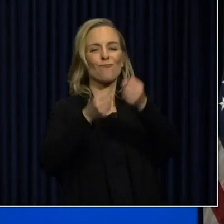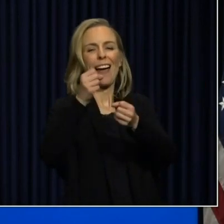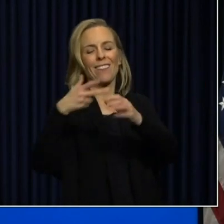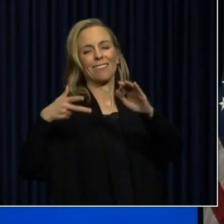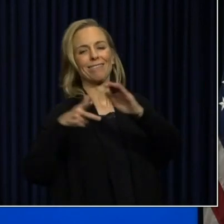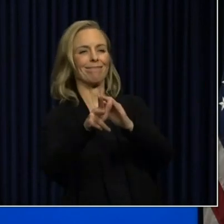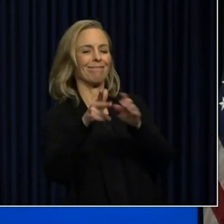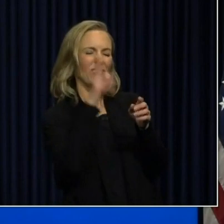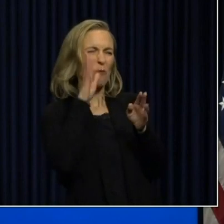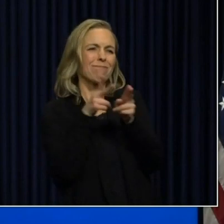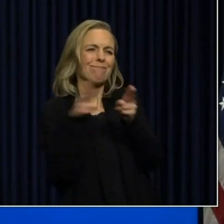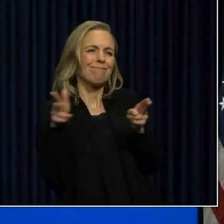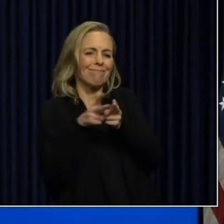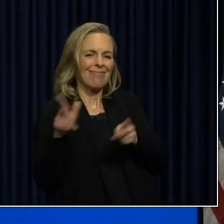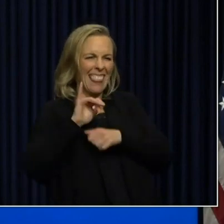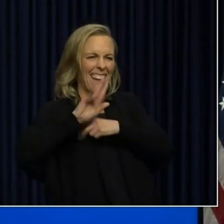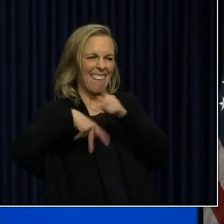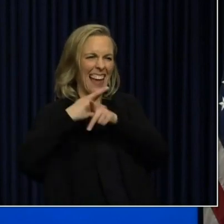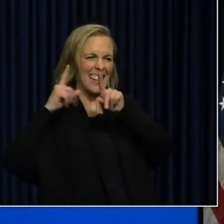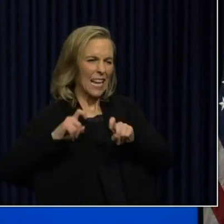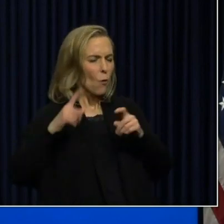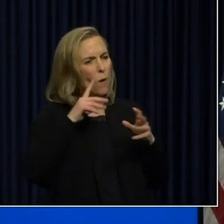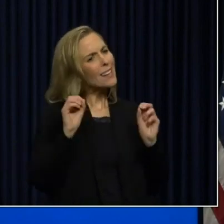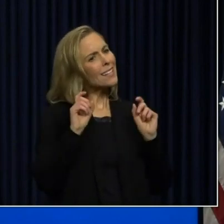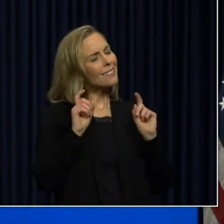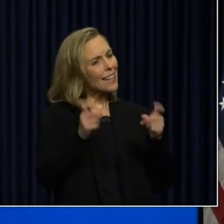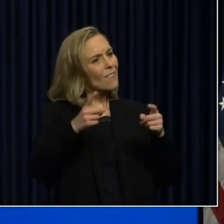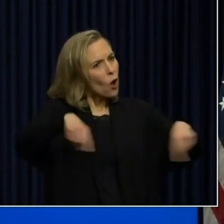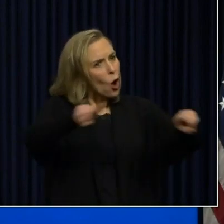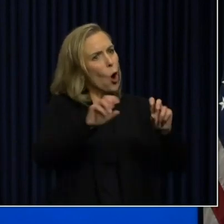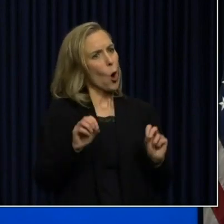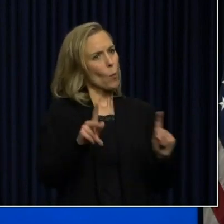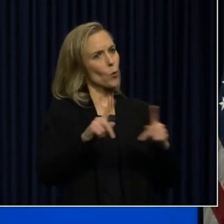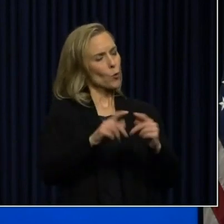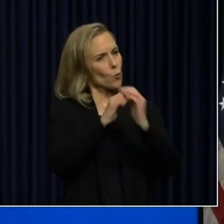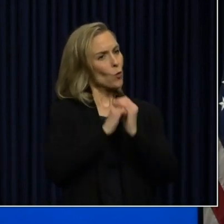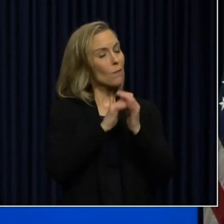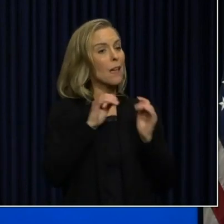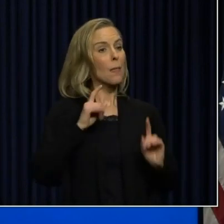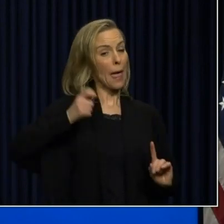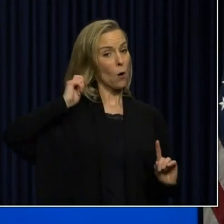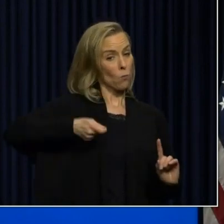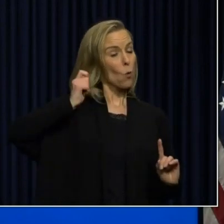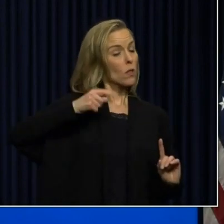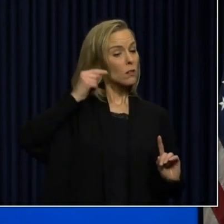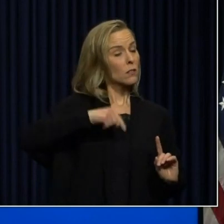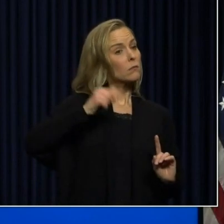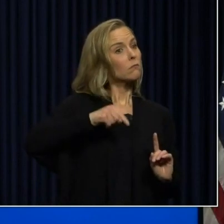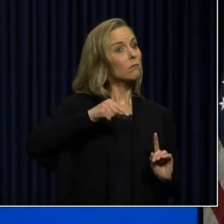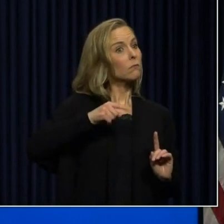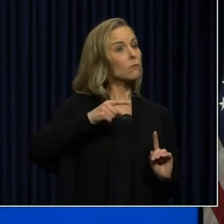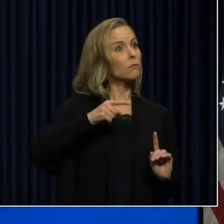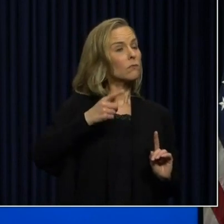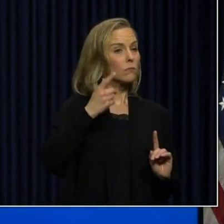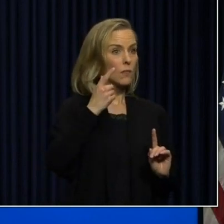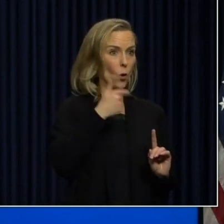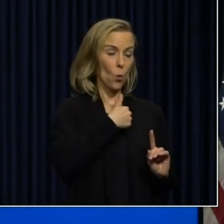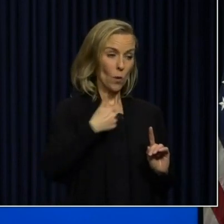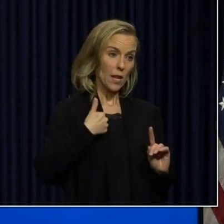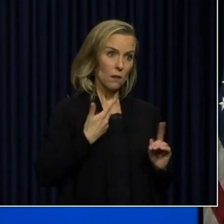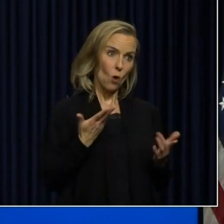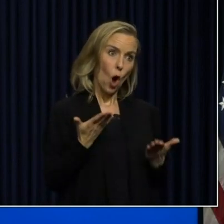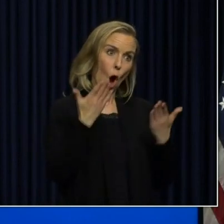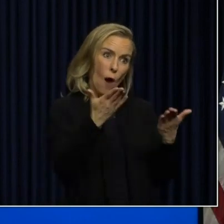can have that opportunity to worship. And the ruling seemed to say that because we were offering these other